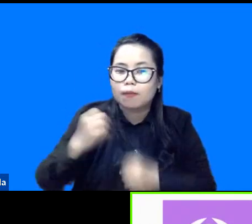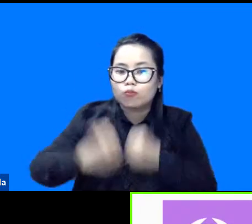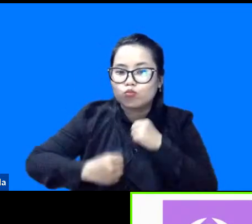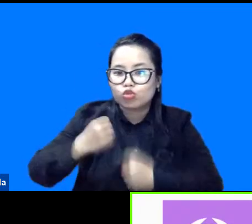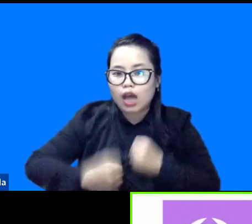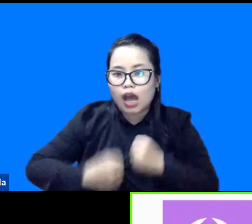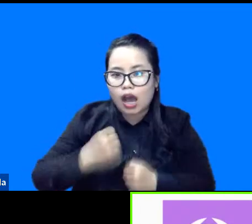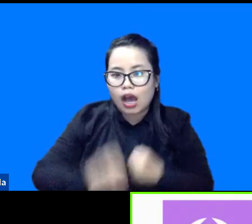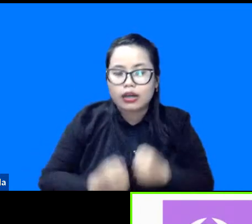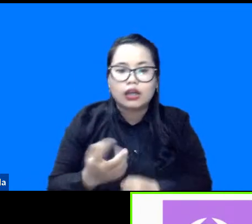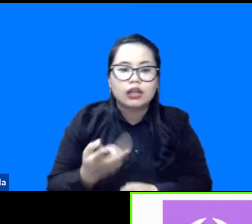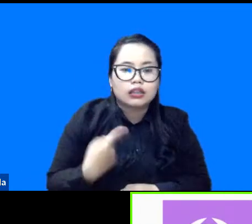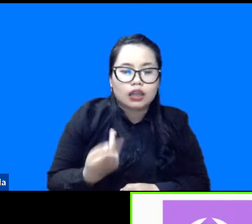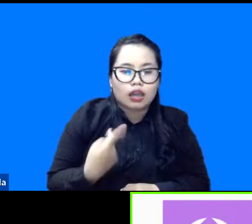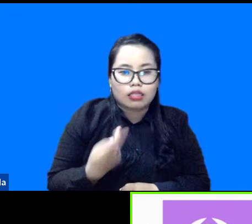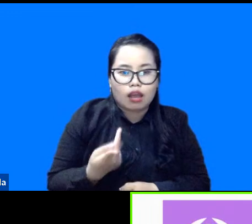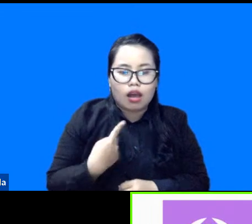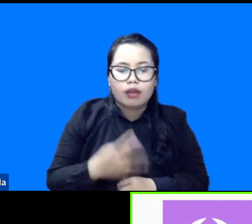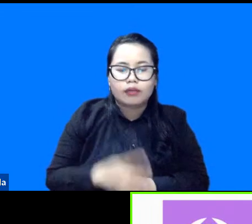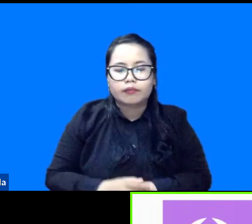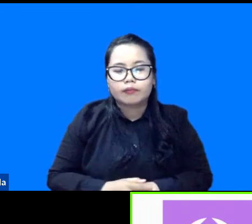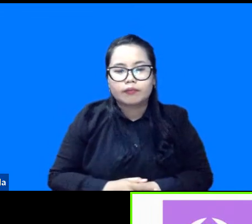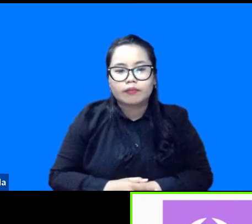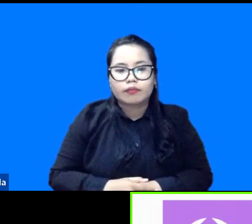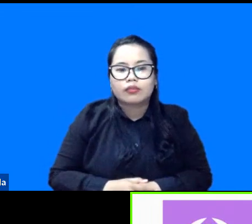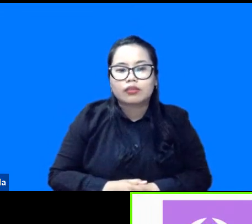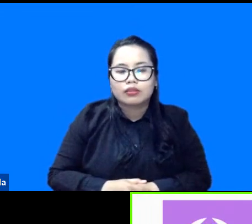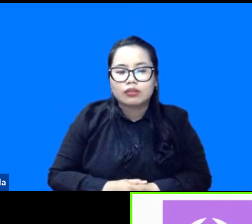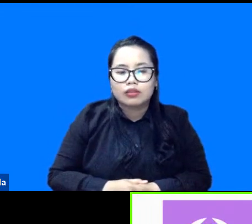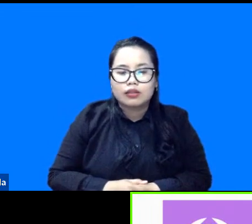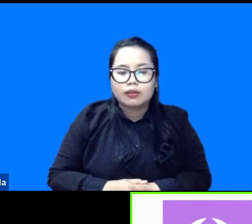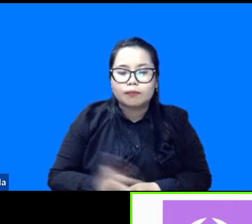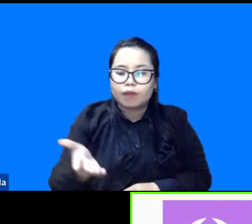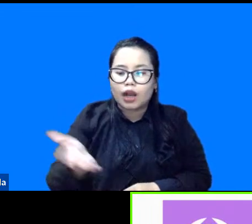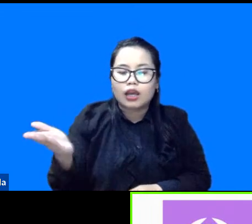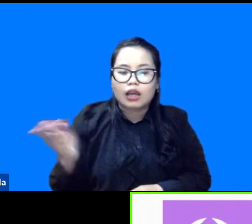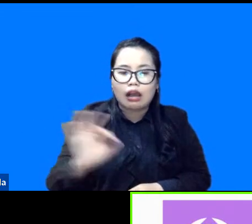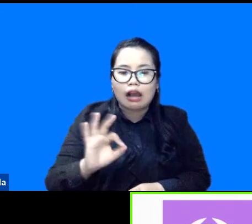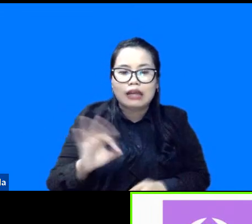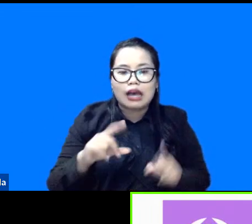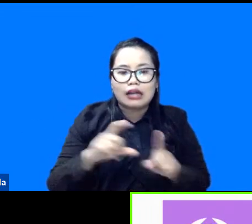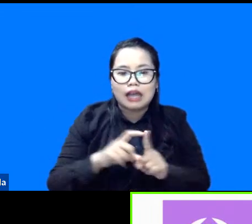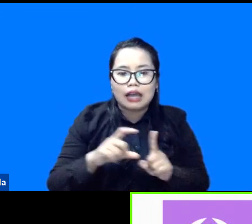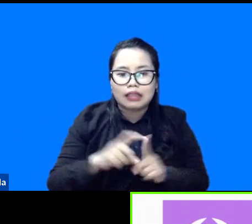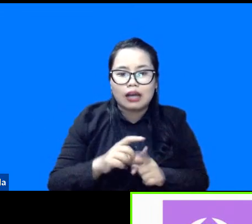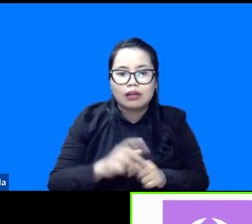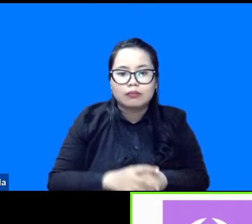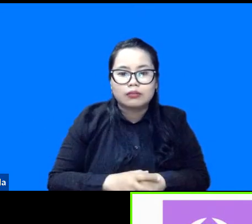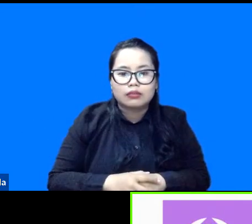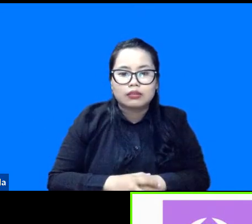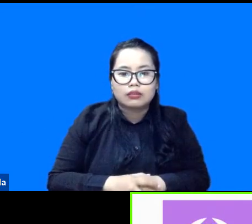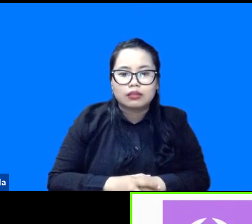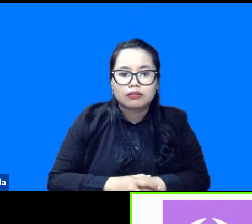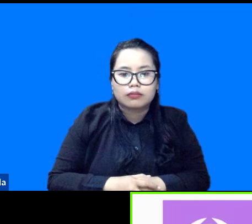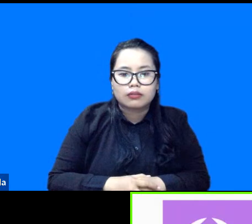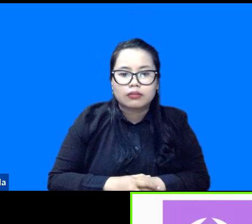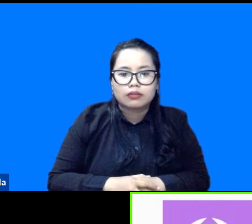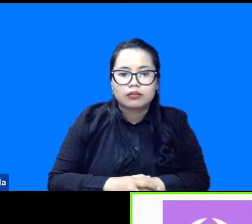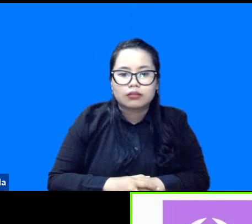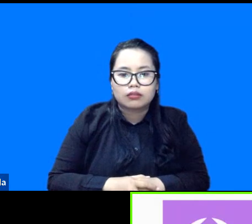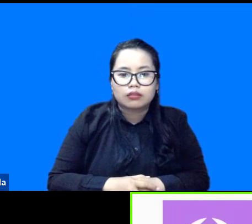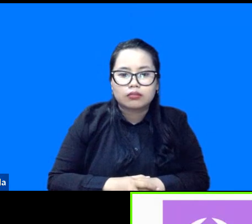they didn't have the disaggregate data on the gender, how much the women that participate in